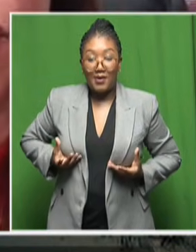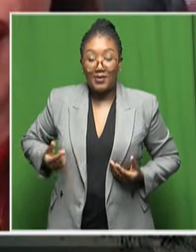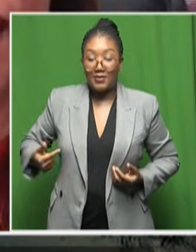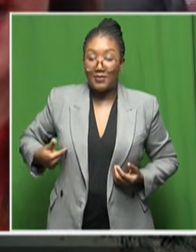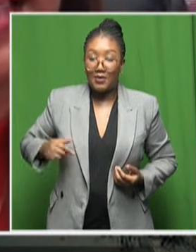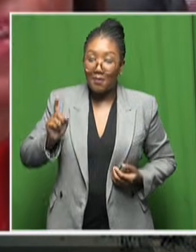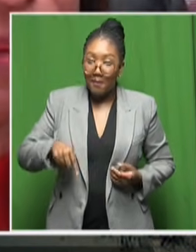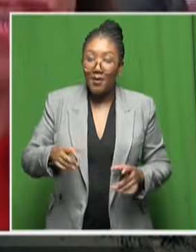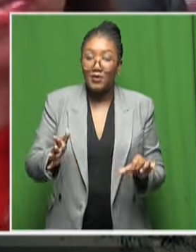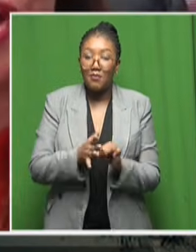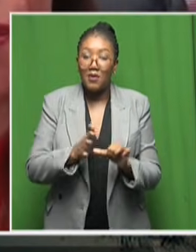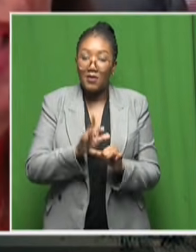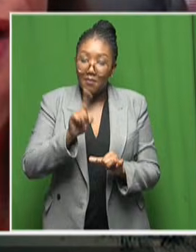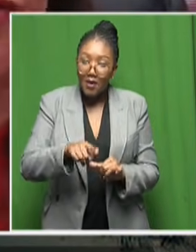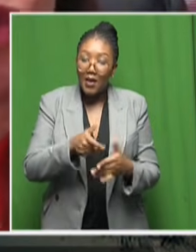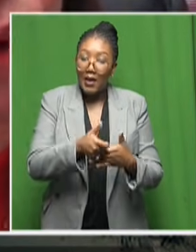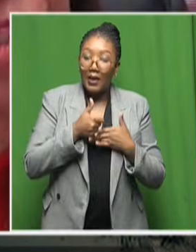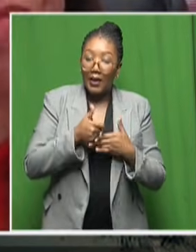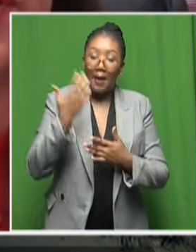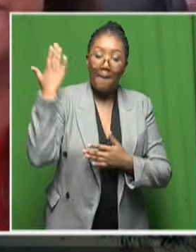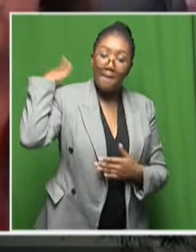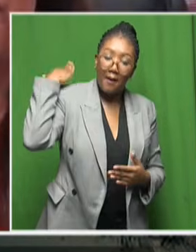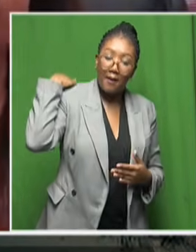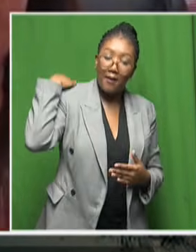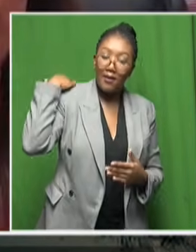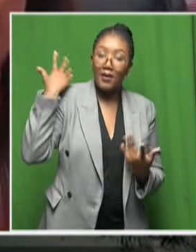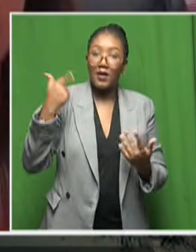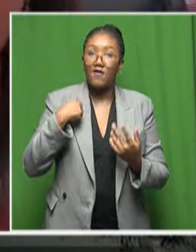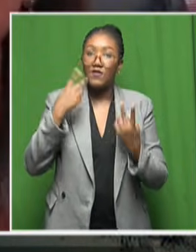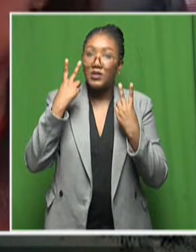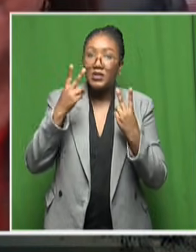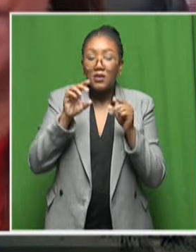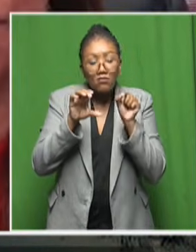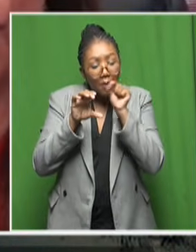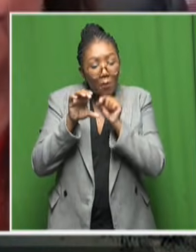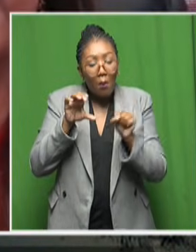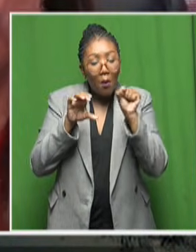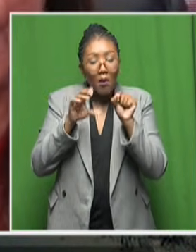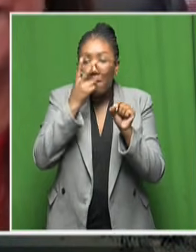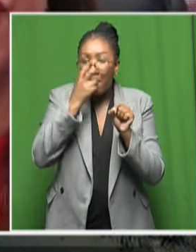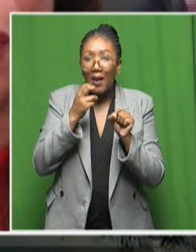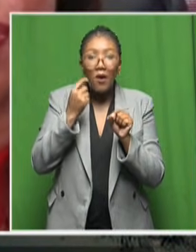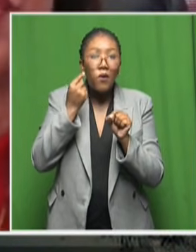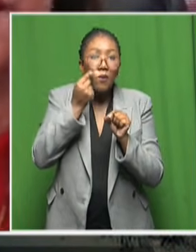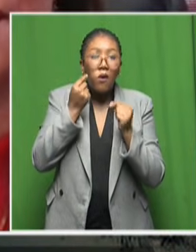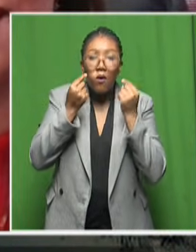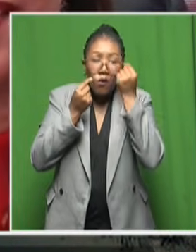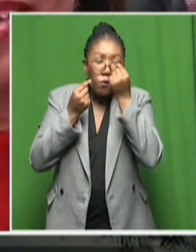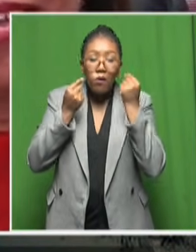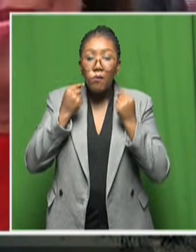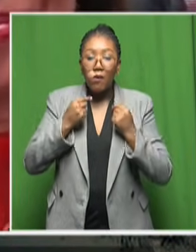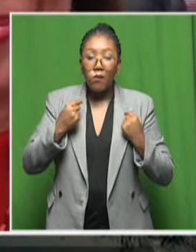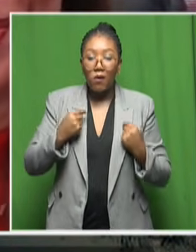our spots as well. Get someone to check your back if you're worried Yes. about the spot that you have there. That's it's a very big thing. important. To check your Very